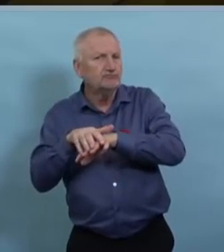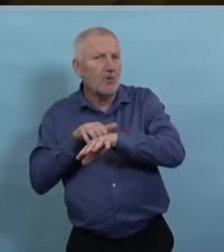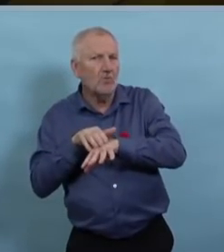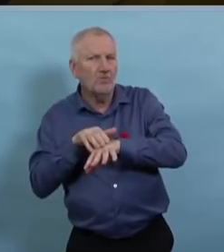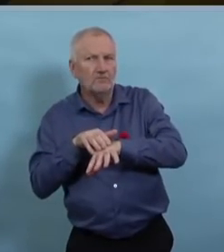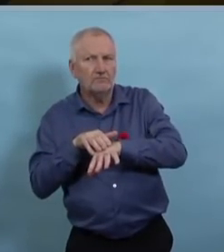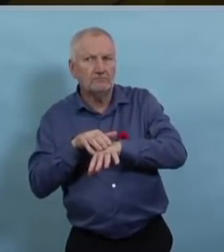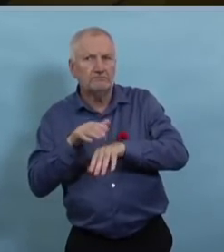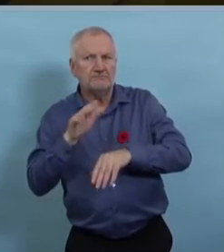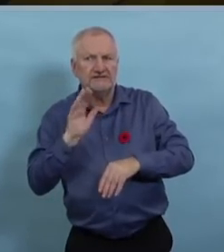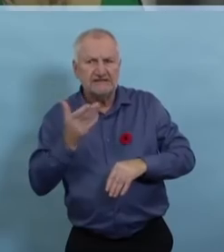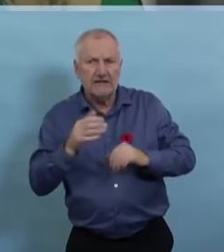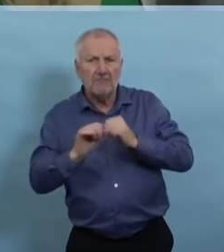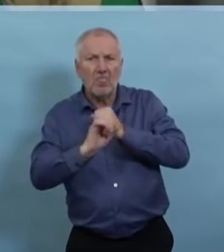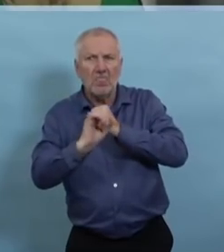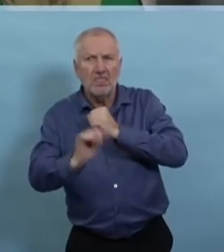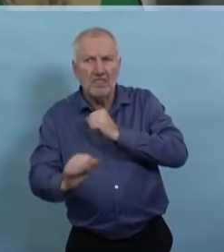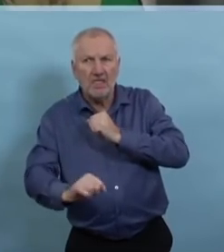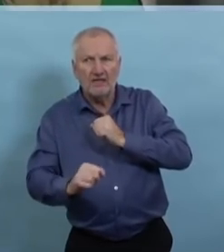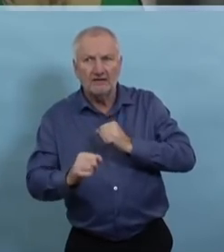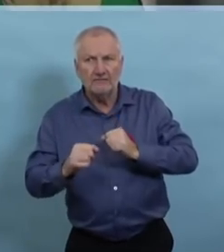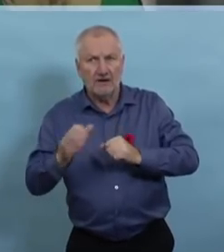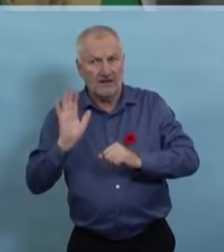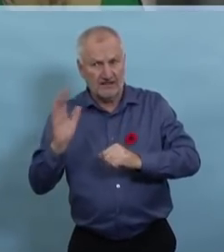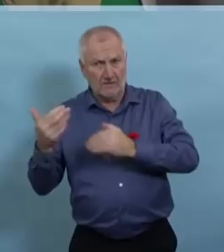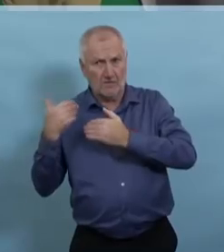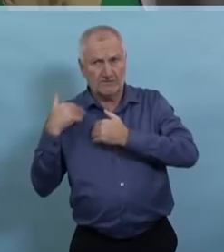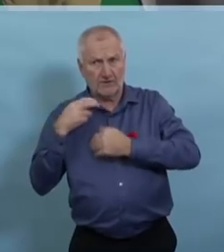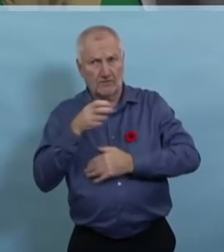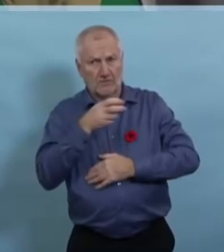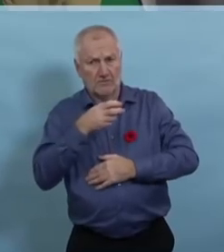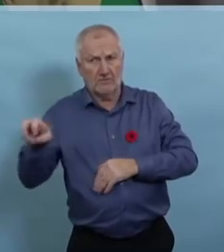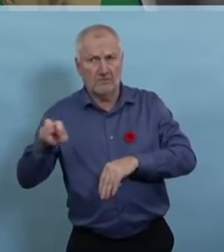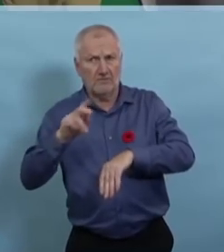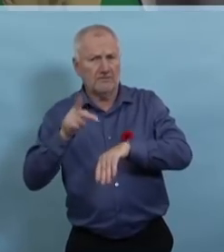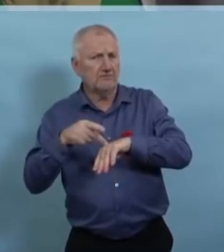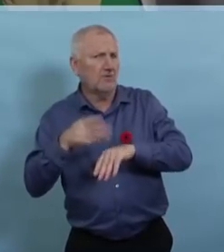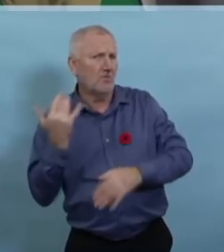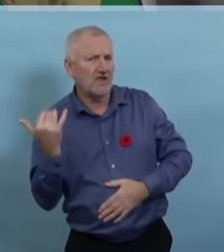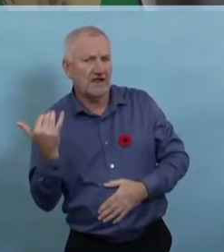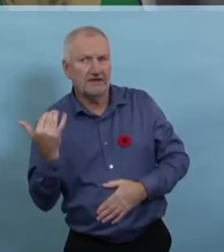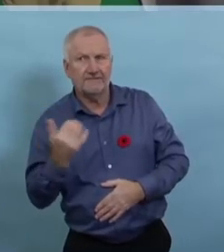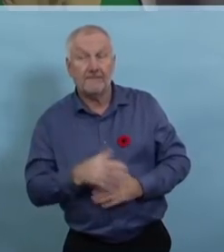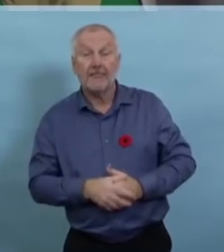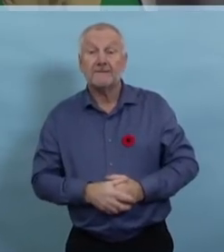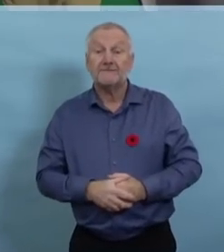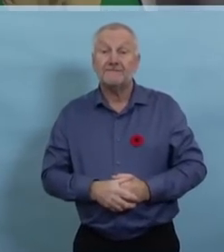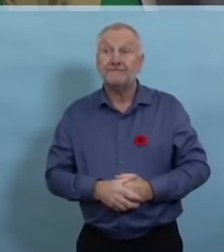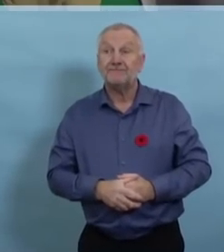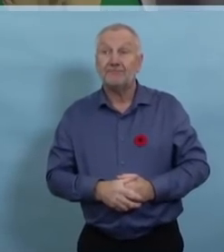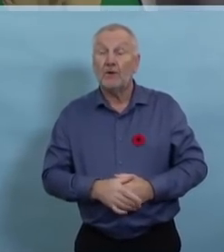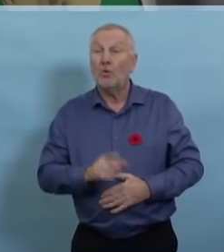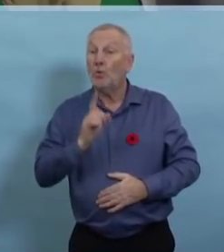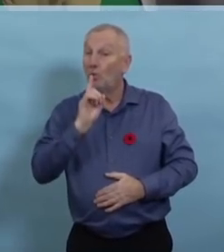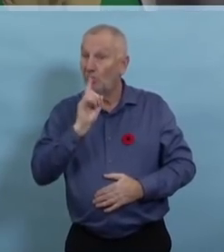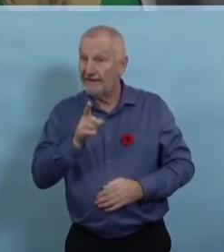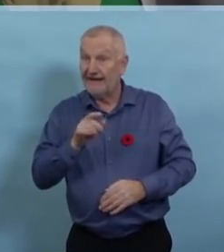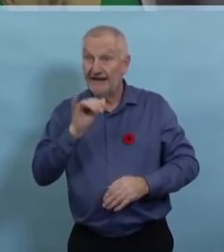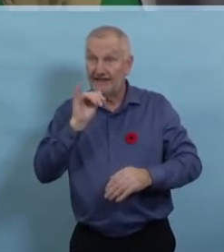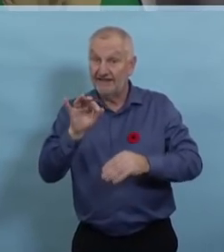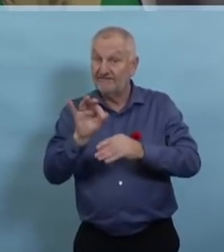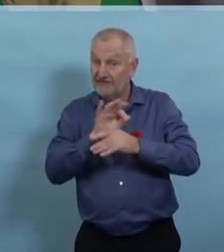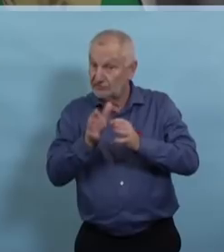themselves? So the contact tracing, of course, is more a function of public health, and the